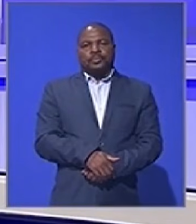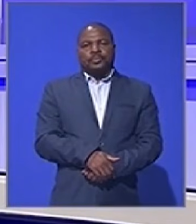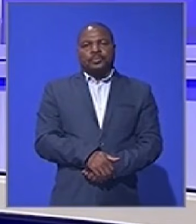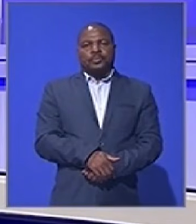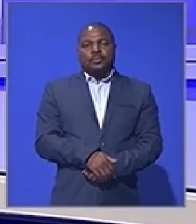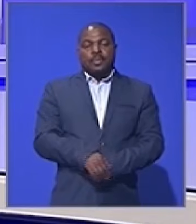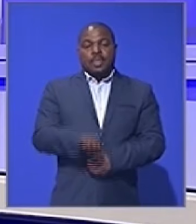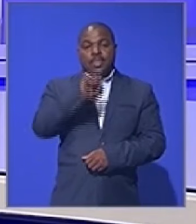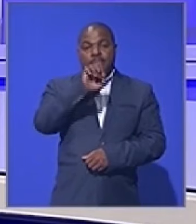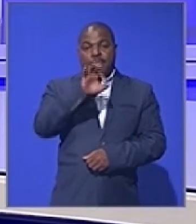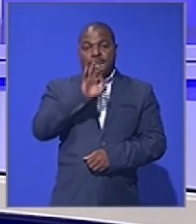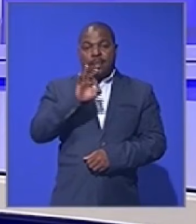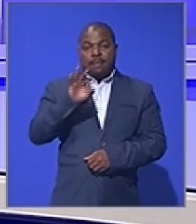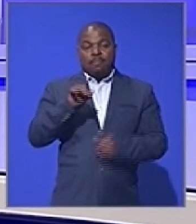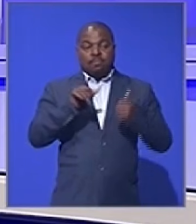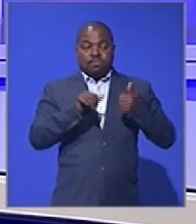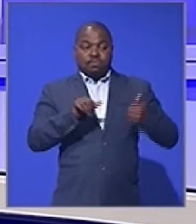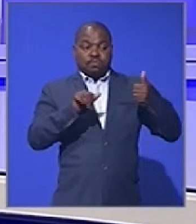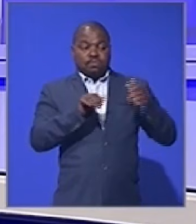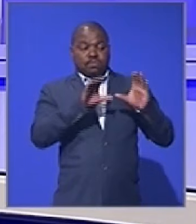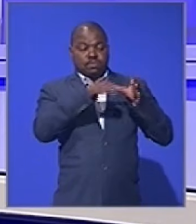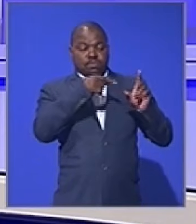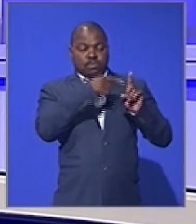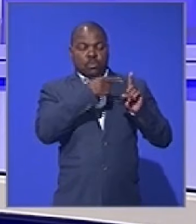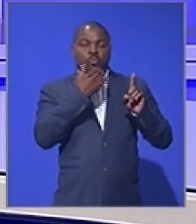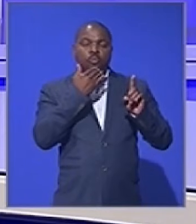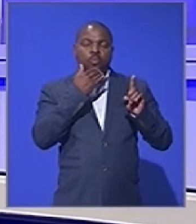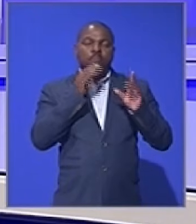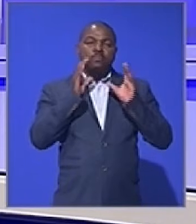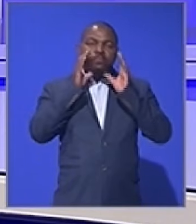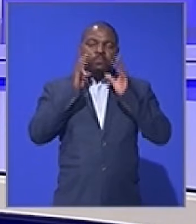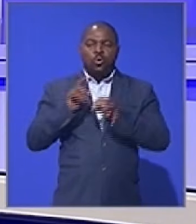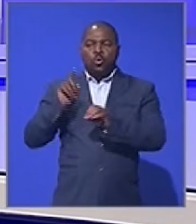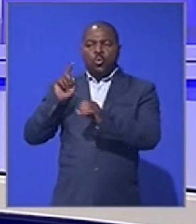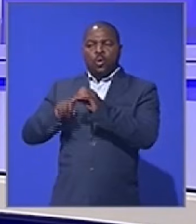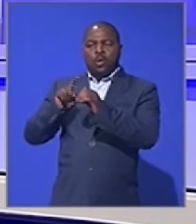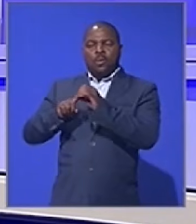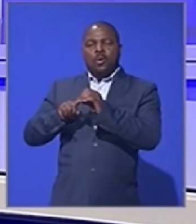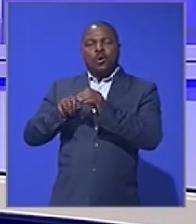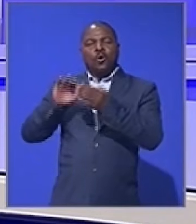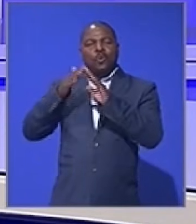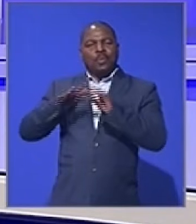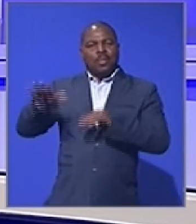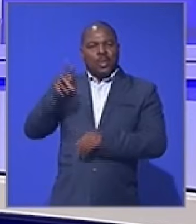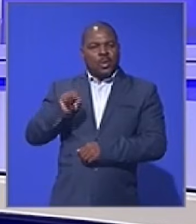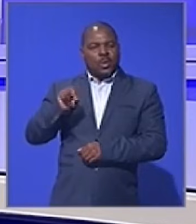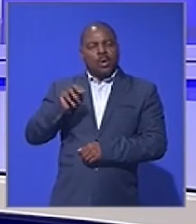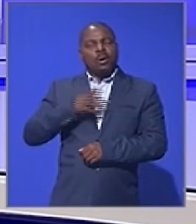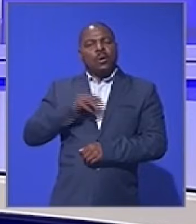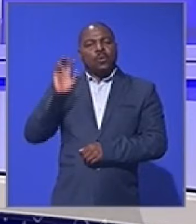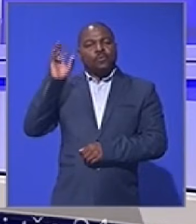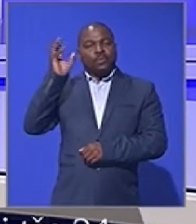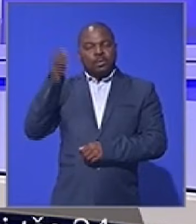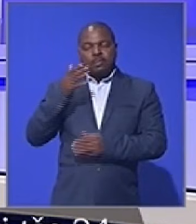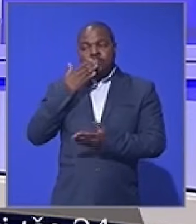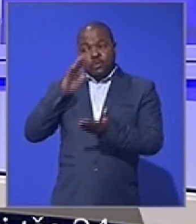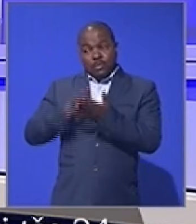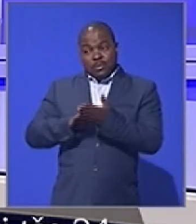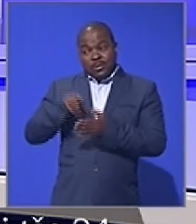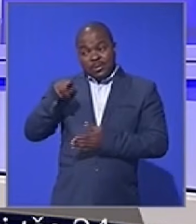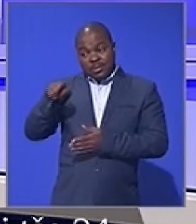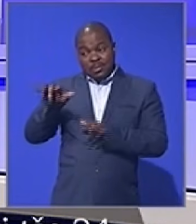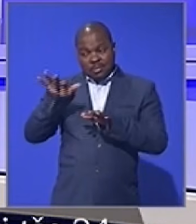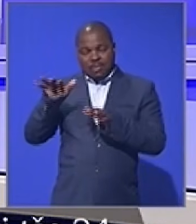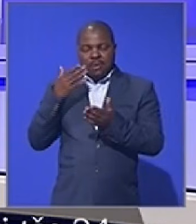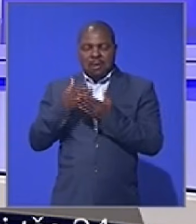Moetapele wa EFF Julius Malema o tshepišitše badudi ba qwaqwa gore ba tla hwetša meetse le mohlagase di iri tše